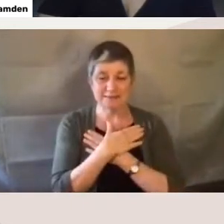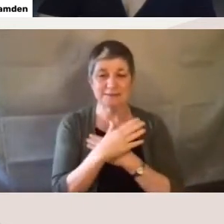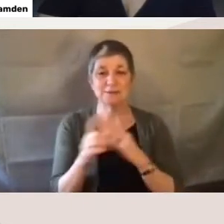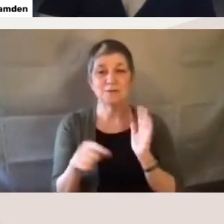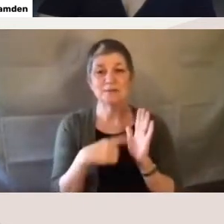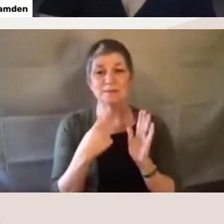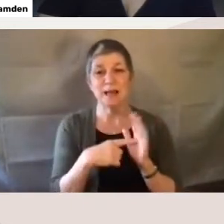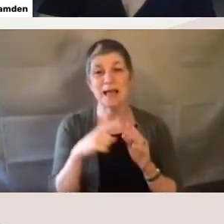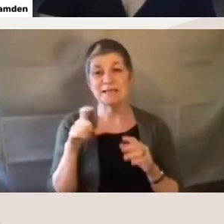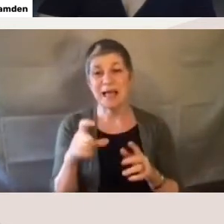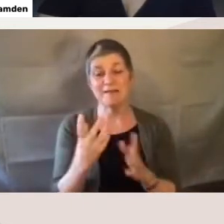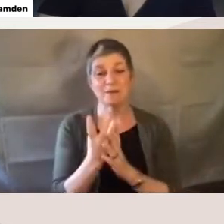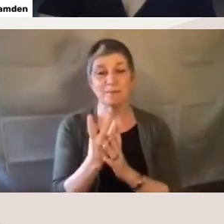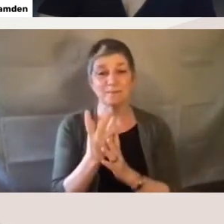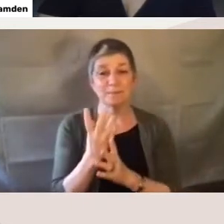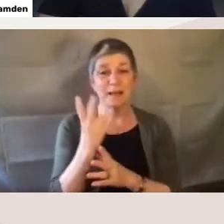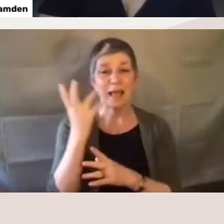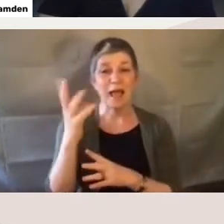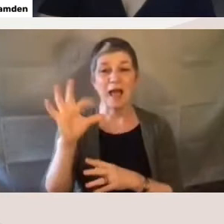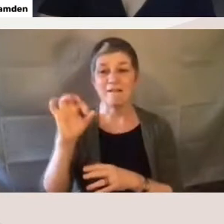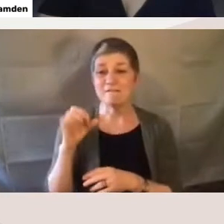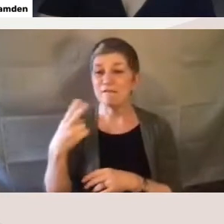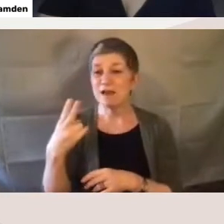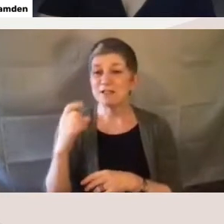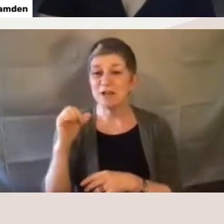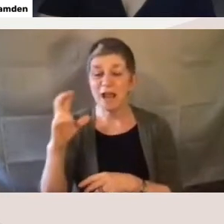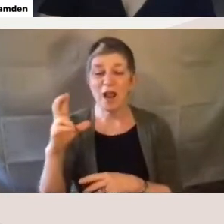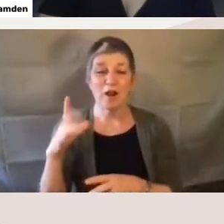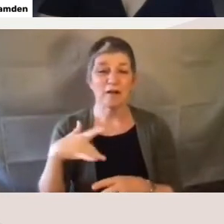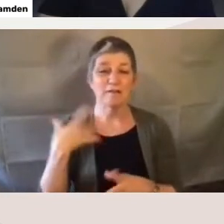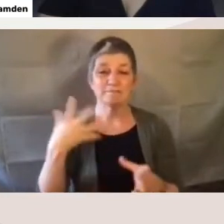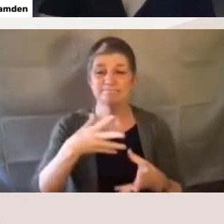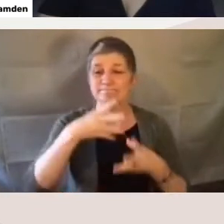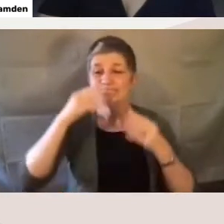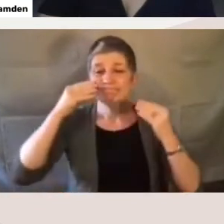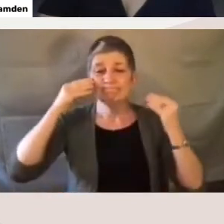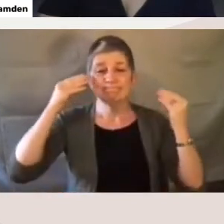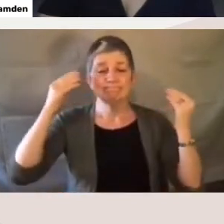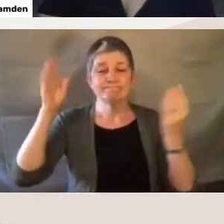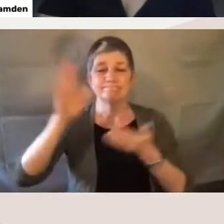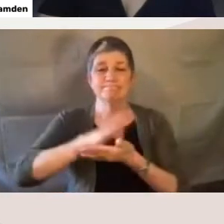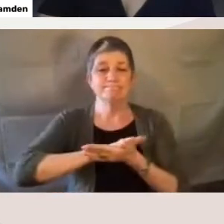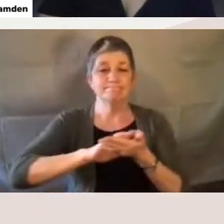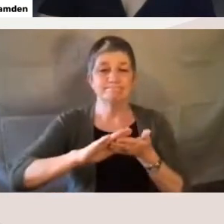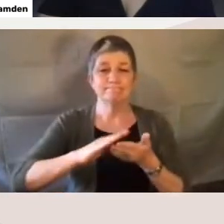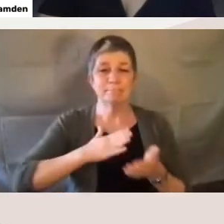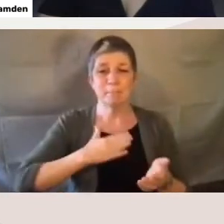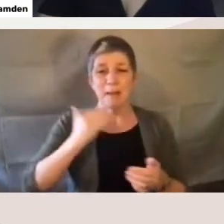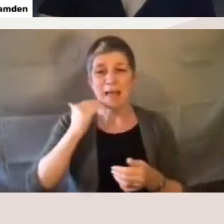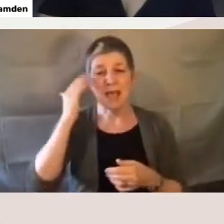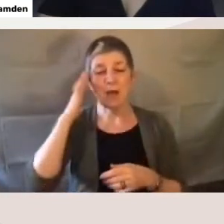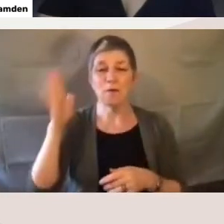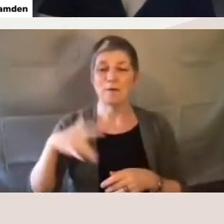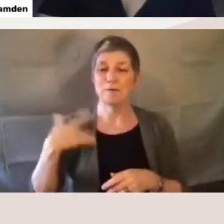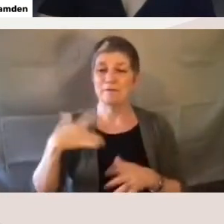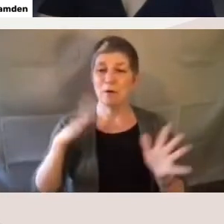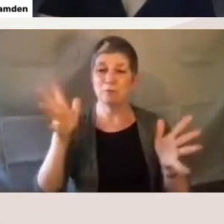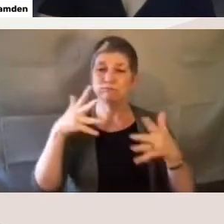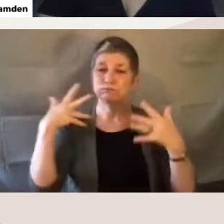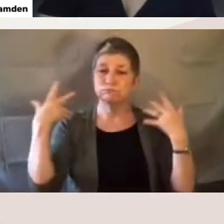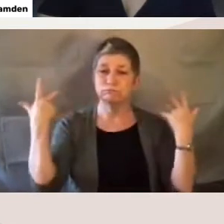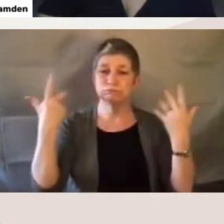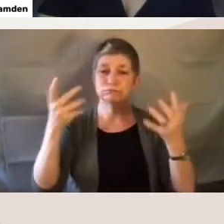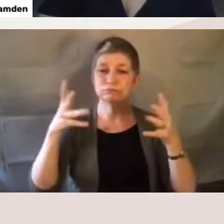Sometimes I just need to get out and get fresh air to clear my head or just, feel the breeze. And, it's